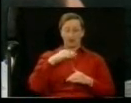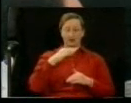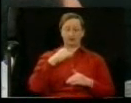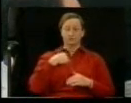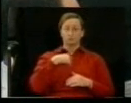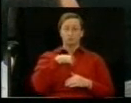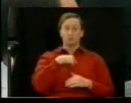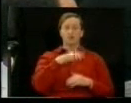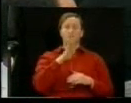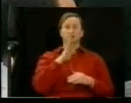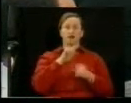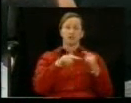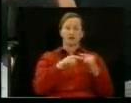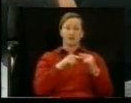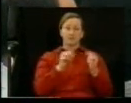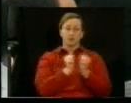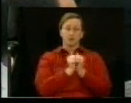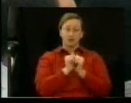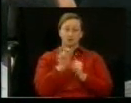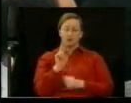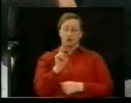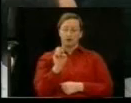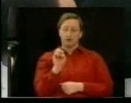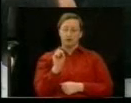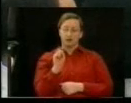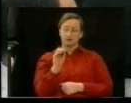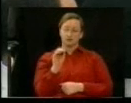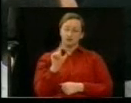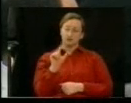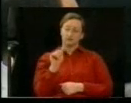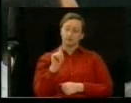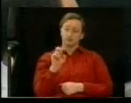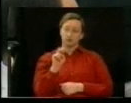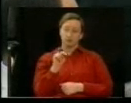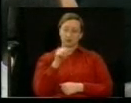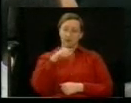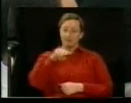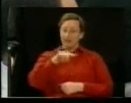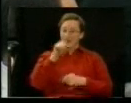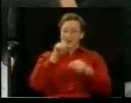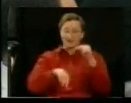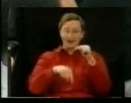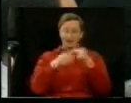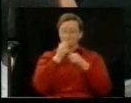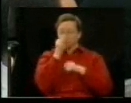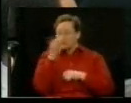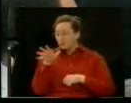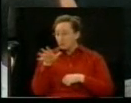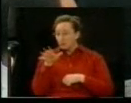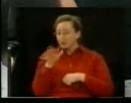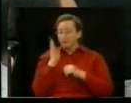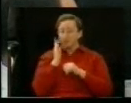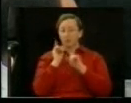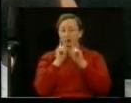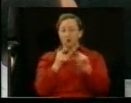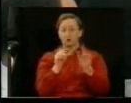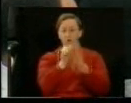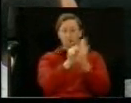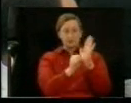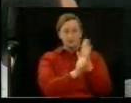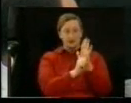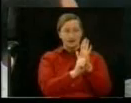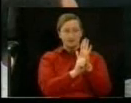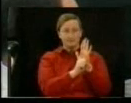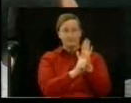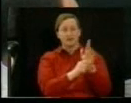the form of a resolution, they cannot ignore it. They would be most happy to take it to the state. They would be most happy to